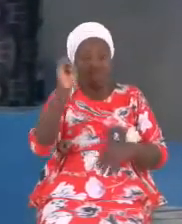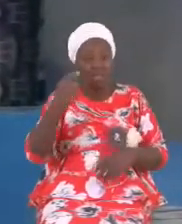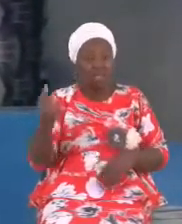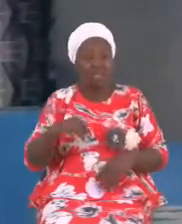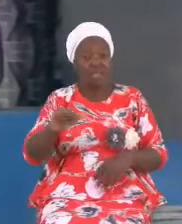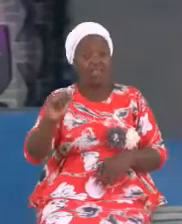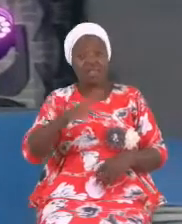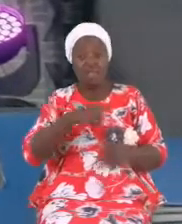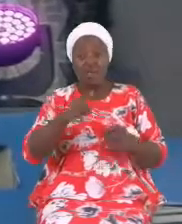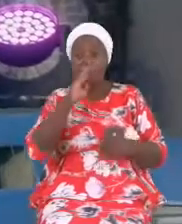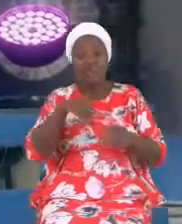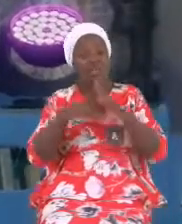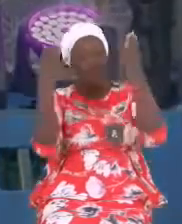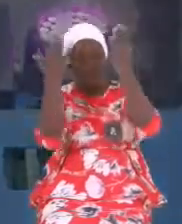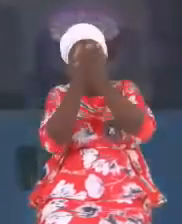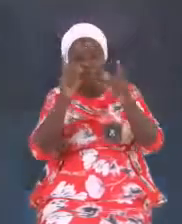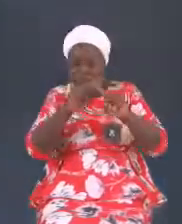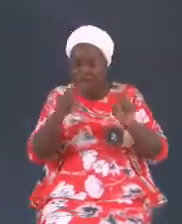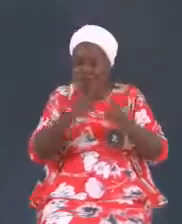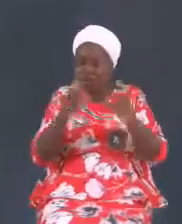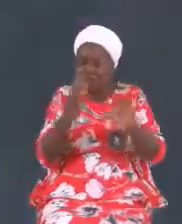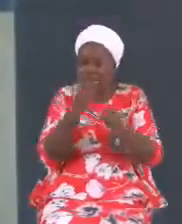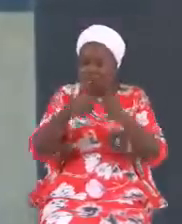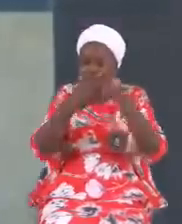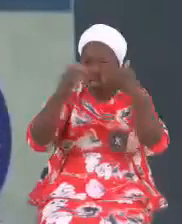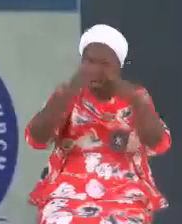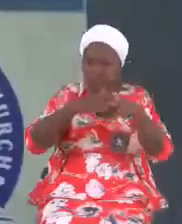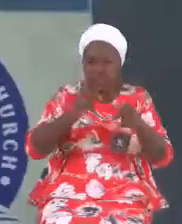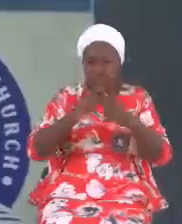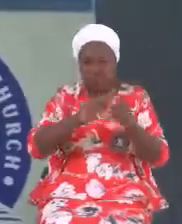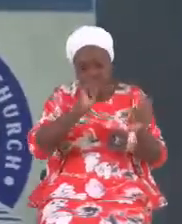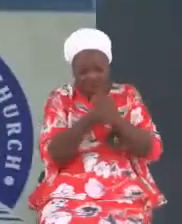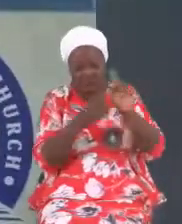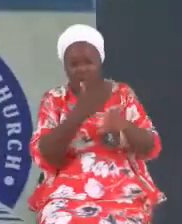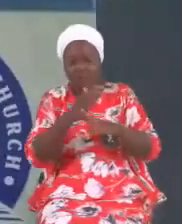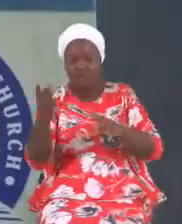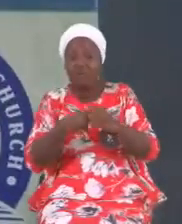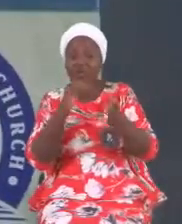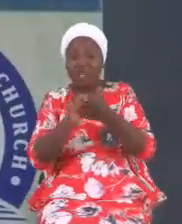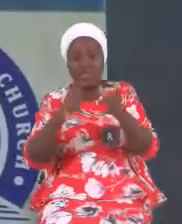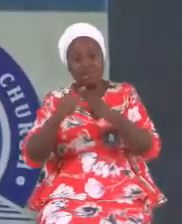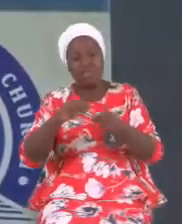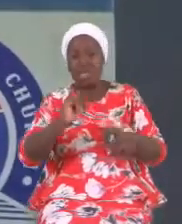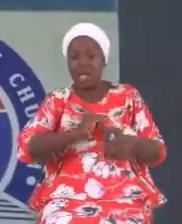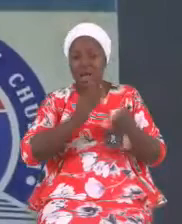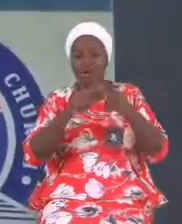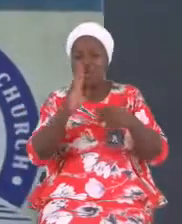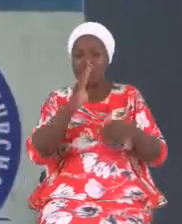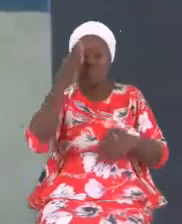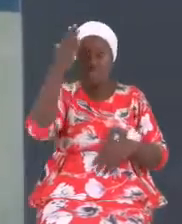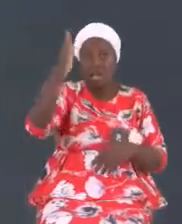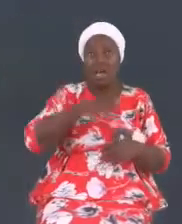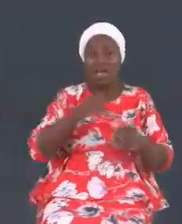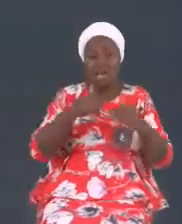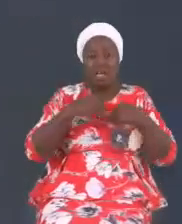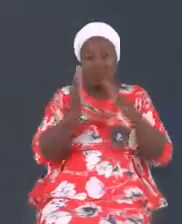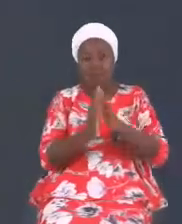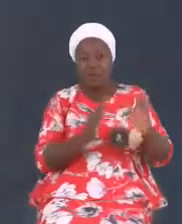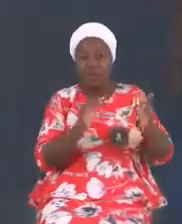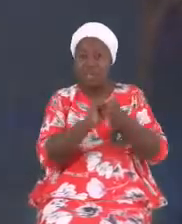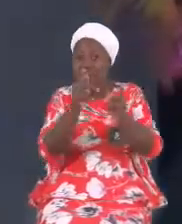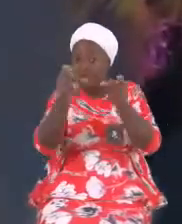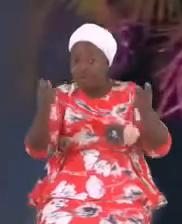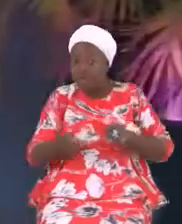to get to heaven, you turn away from that, and you say, I want to be there. And he has prepared that place